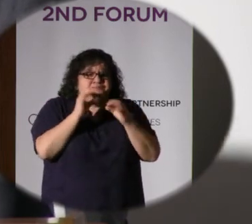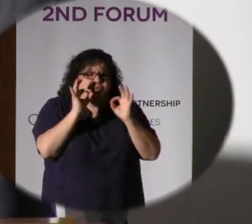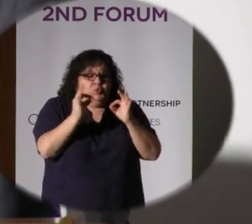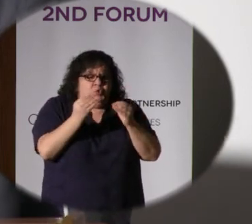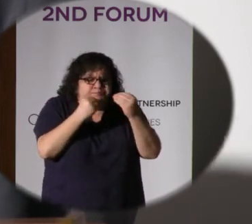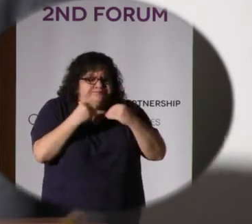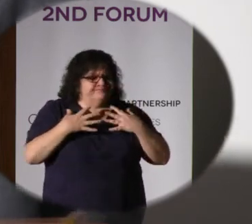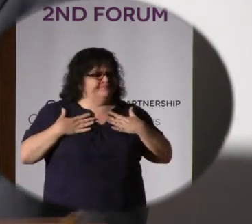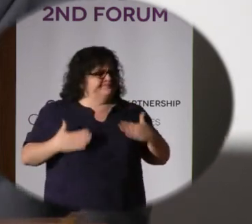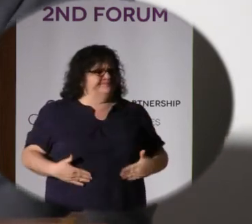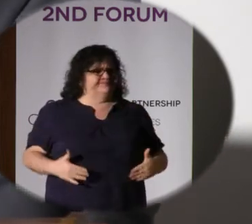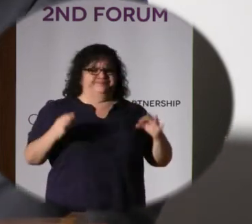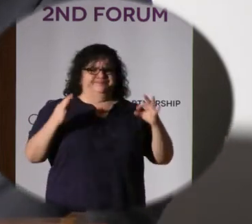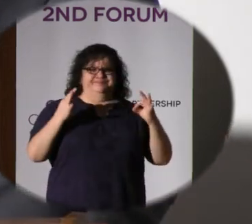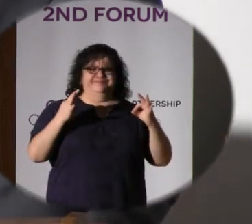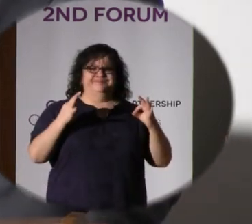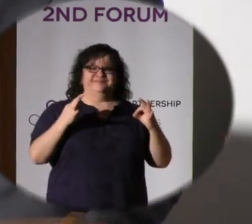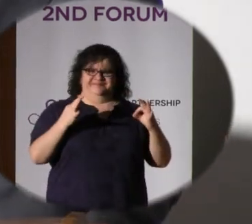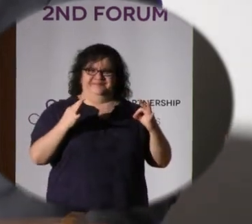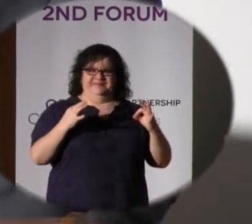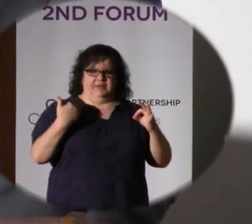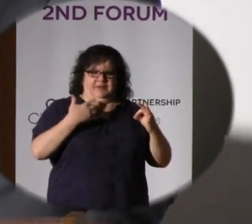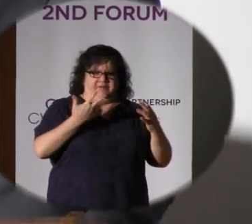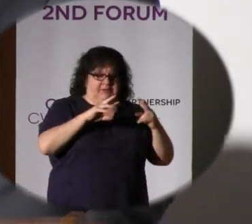that specifically address disability.